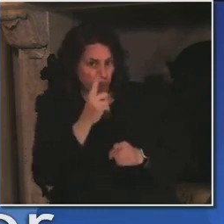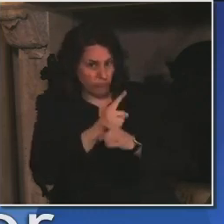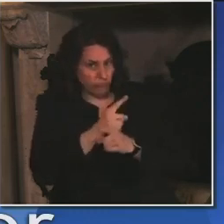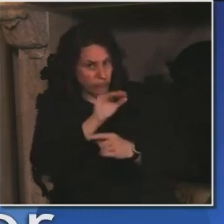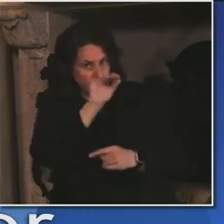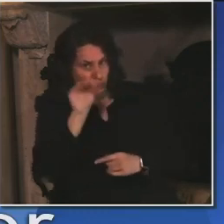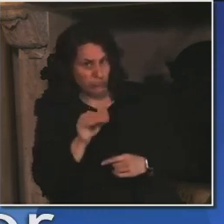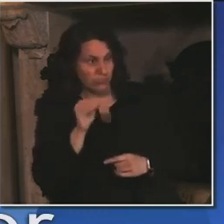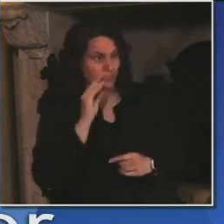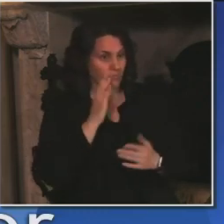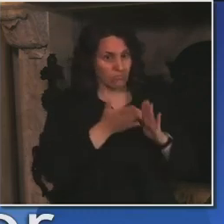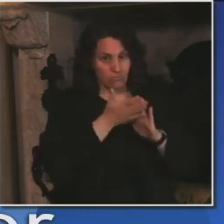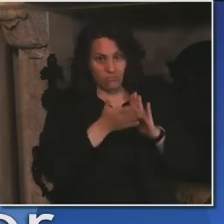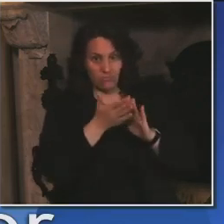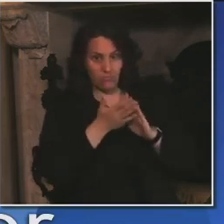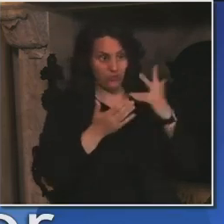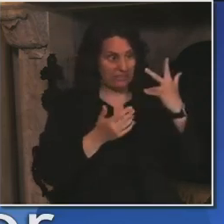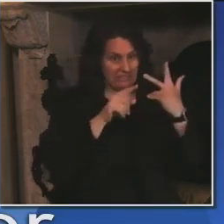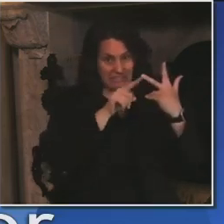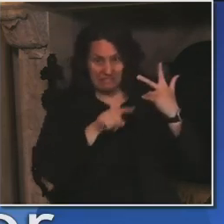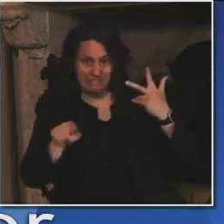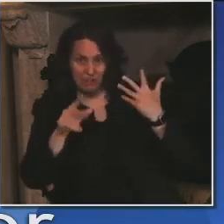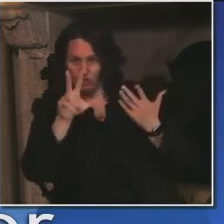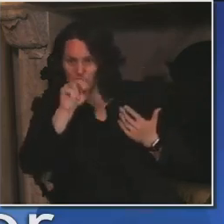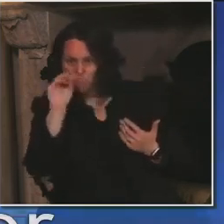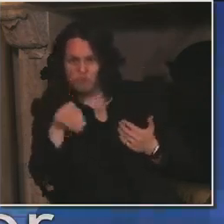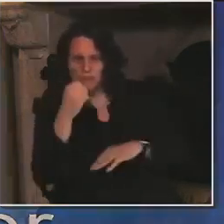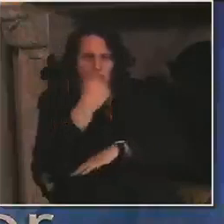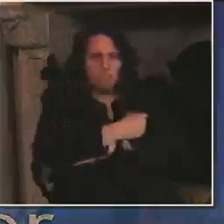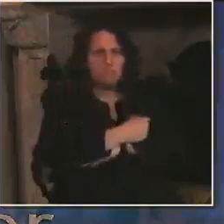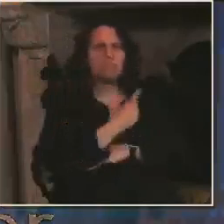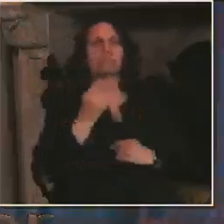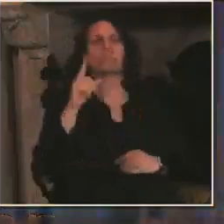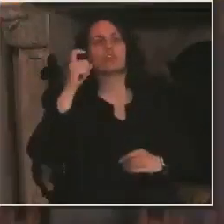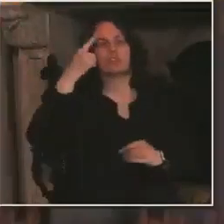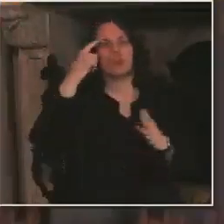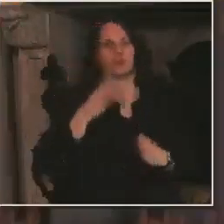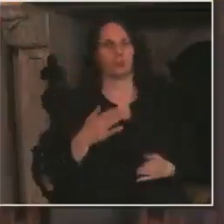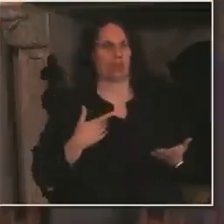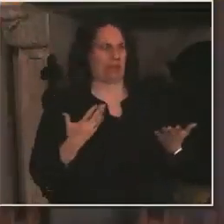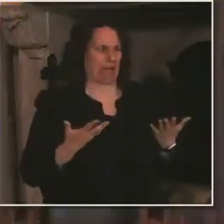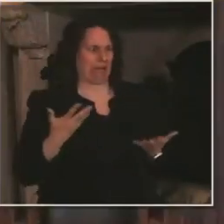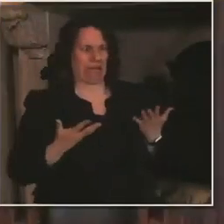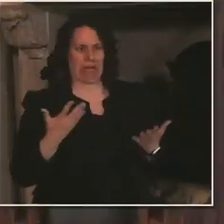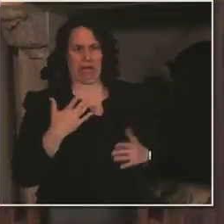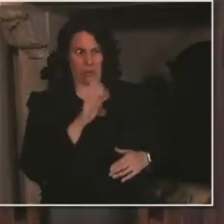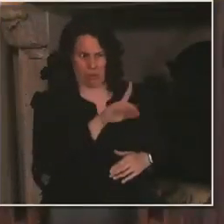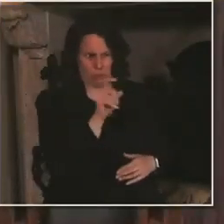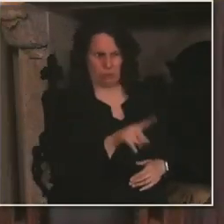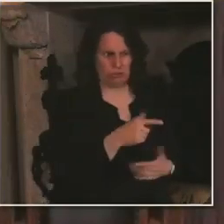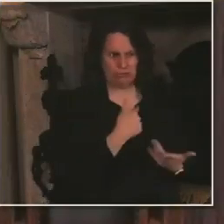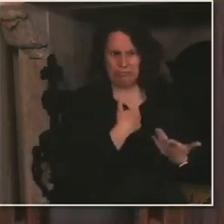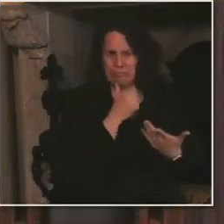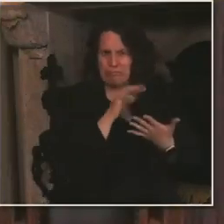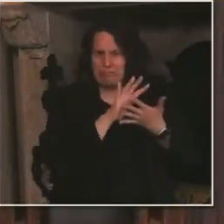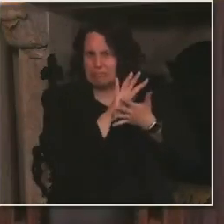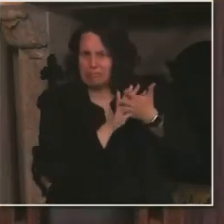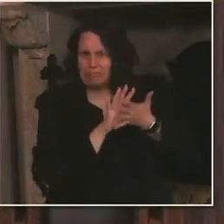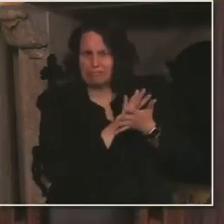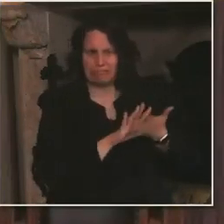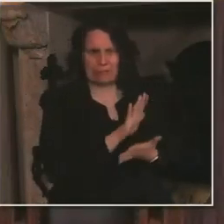I'm not sure I got the whole question, but let me. Yes, so I know you referenced, one thing I